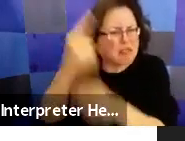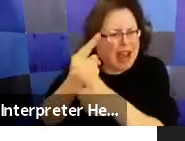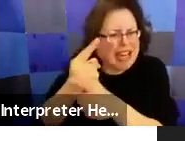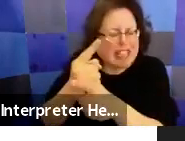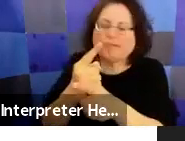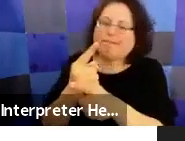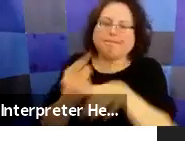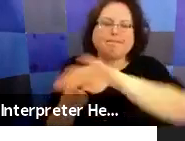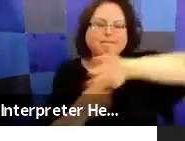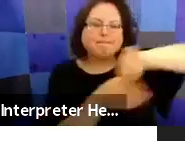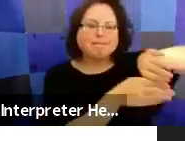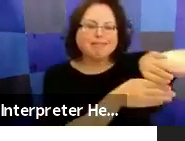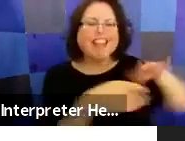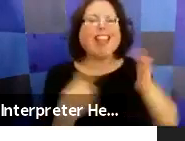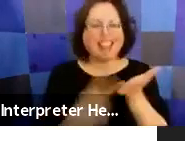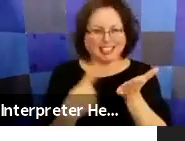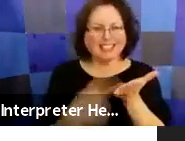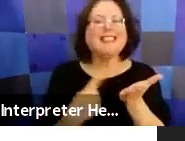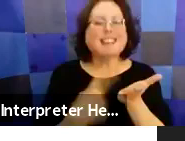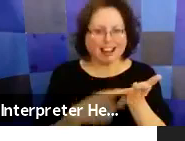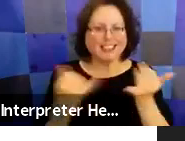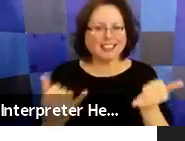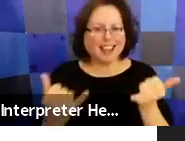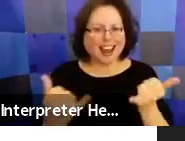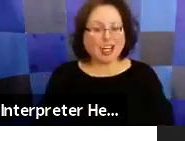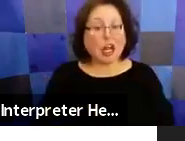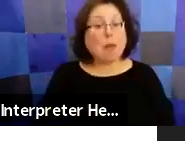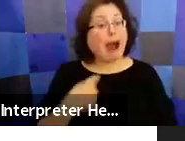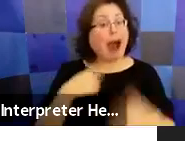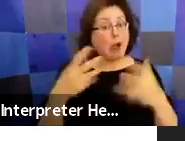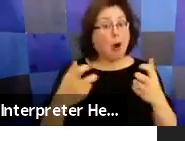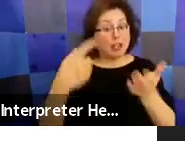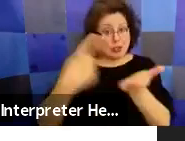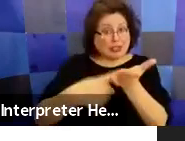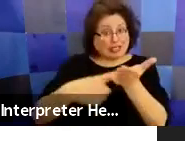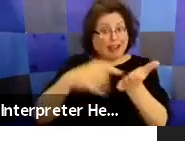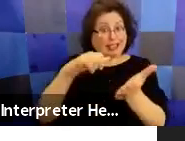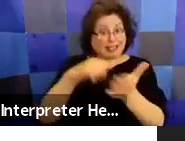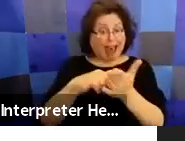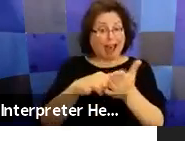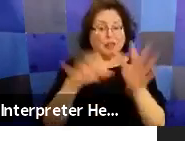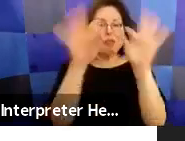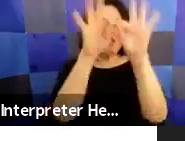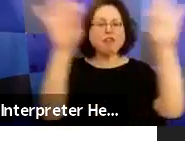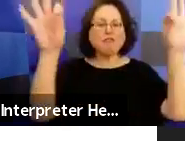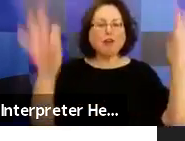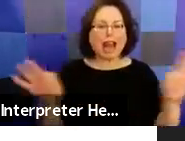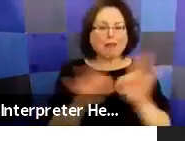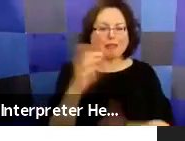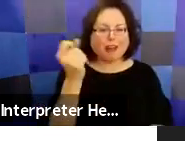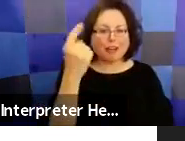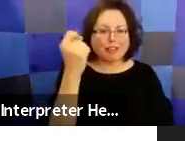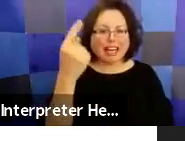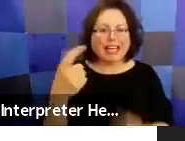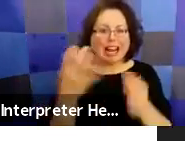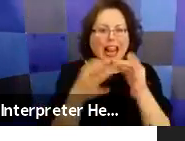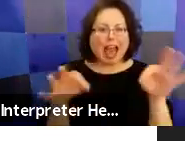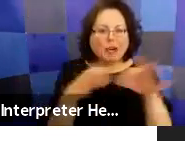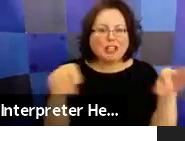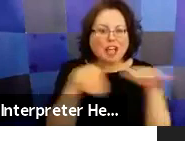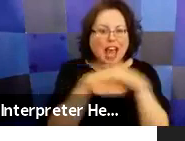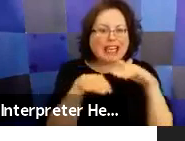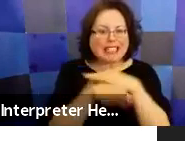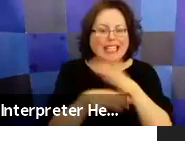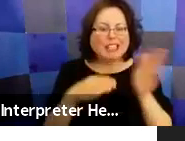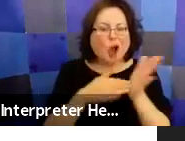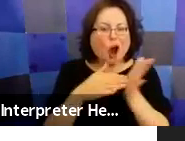about all of those things today, but I kind of like to frame the discussion with the notion that language access is